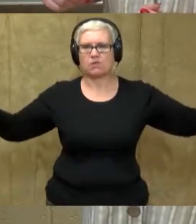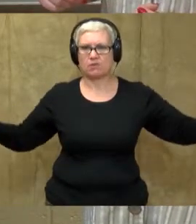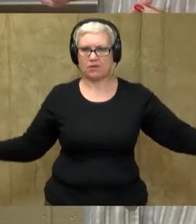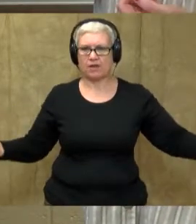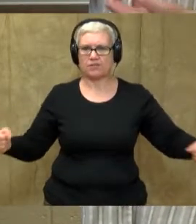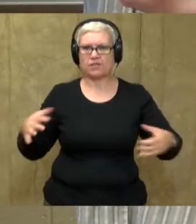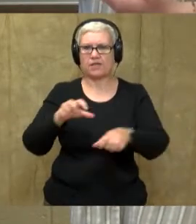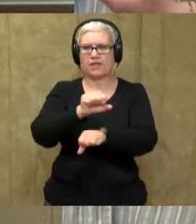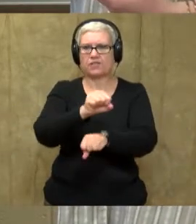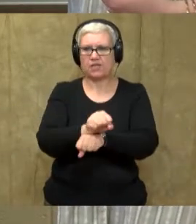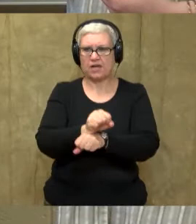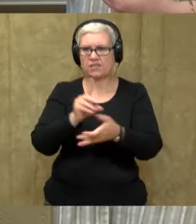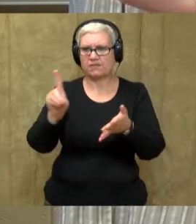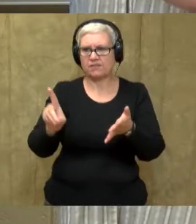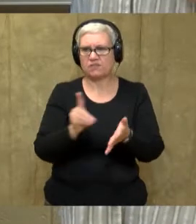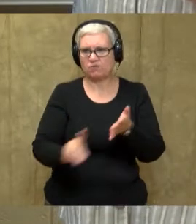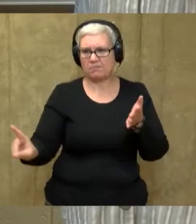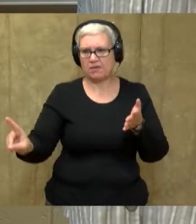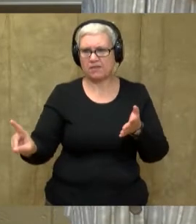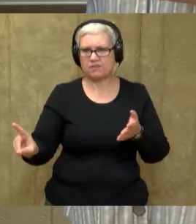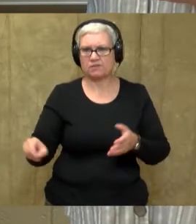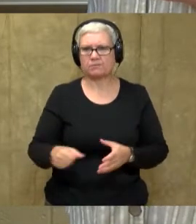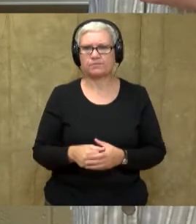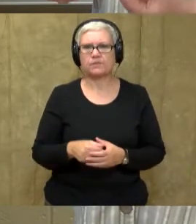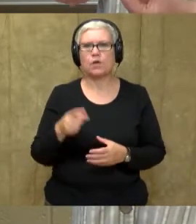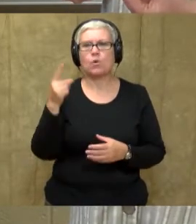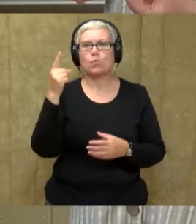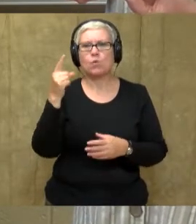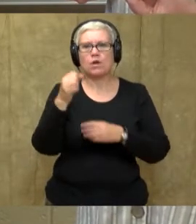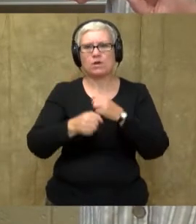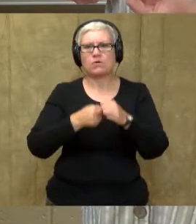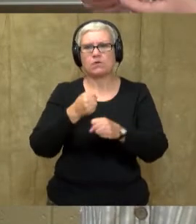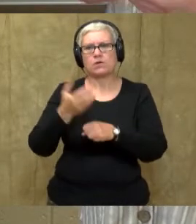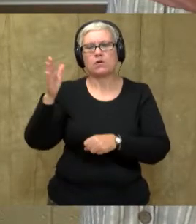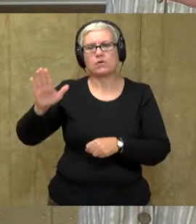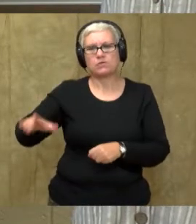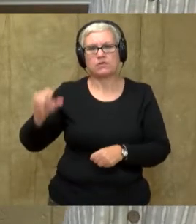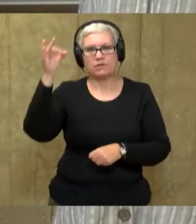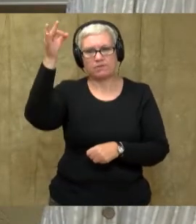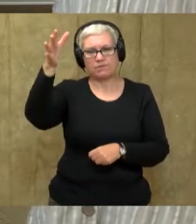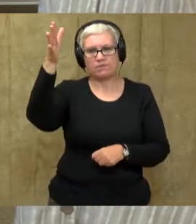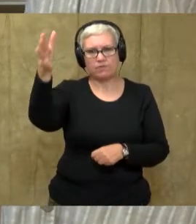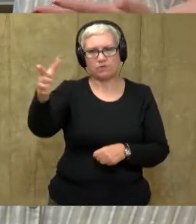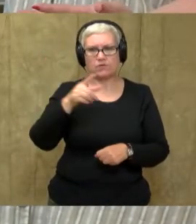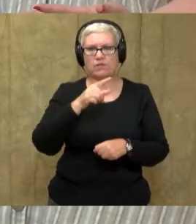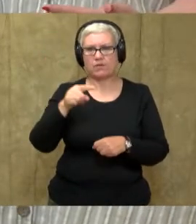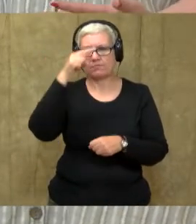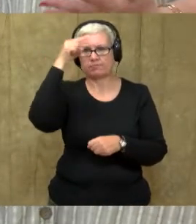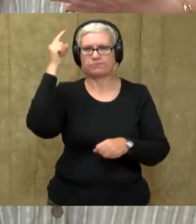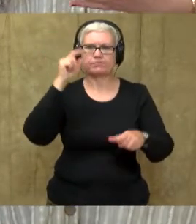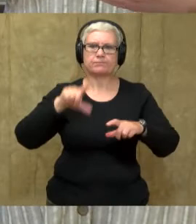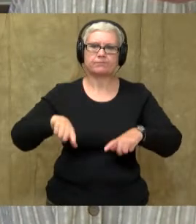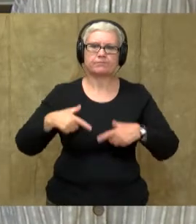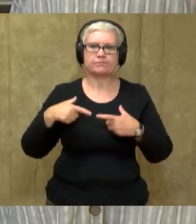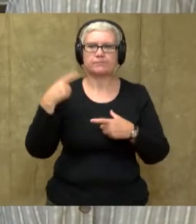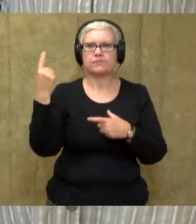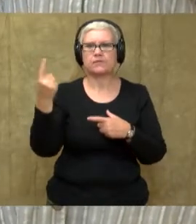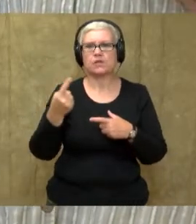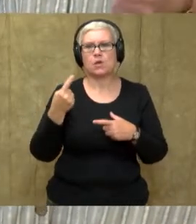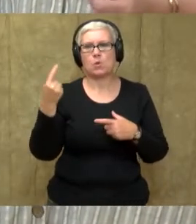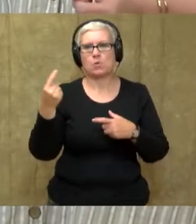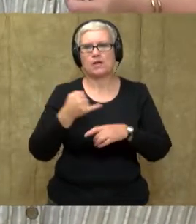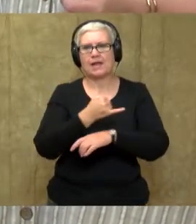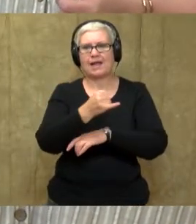later, the Negro lives on a lonely island of poverty in the midst of a vast ocean of